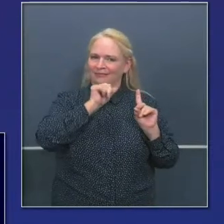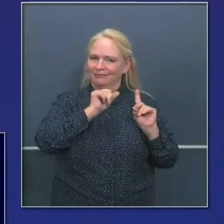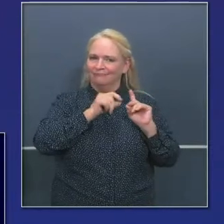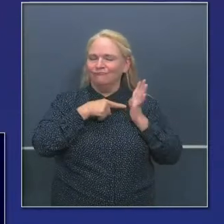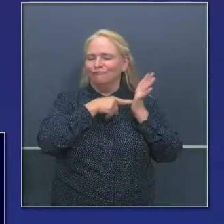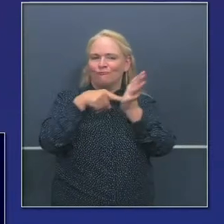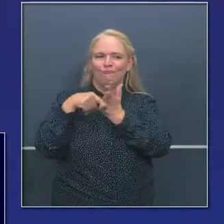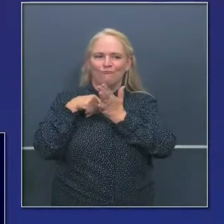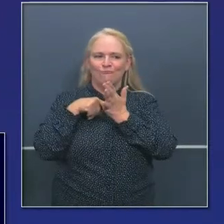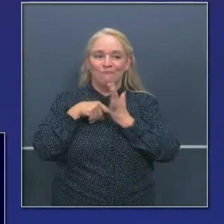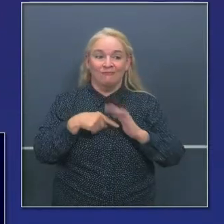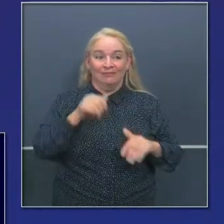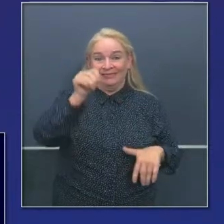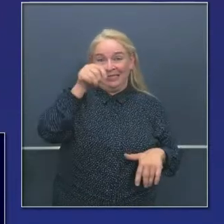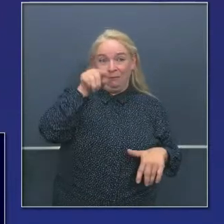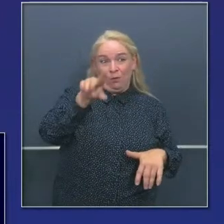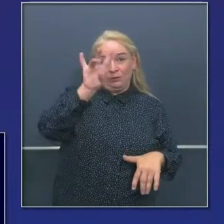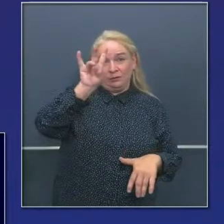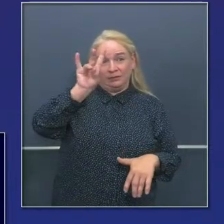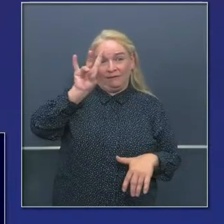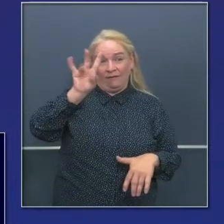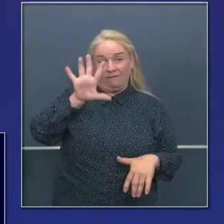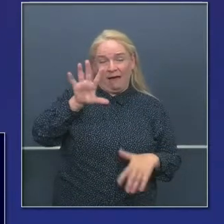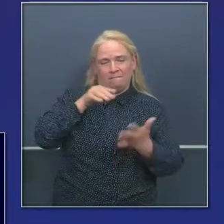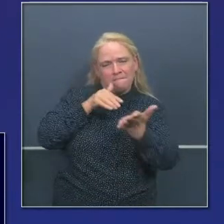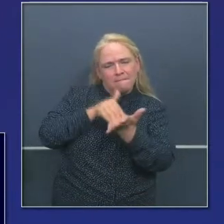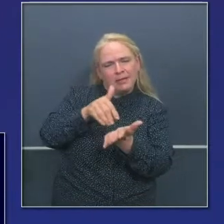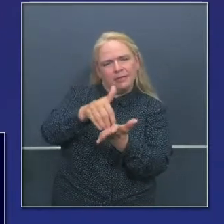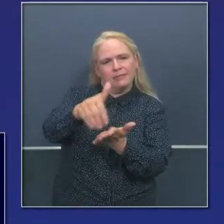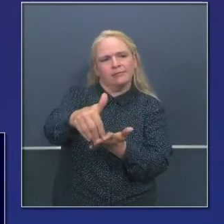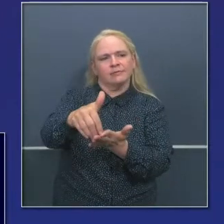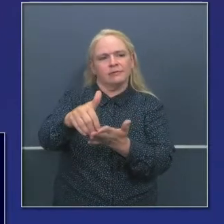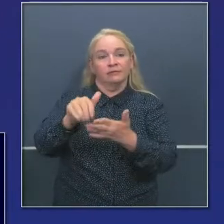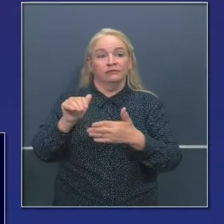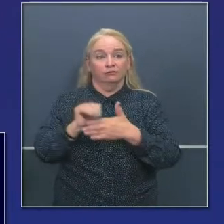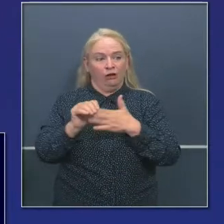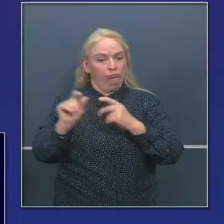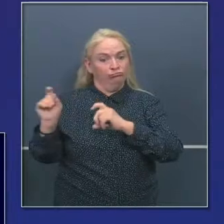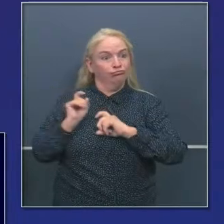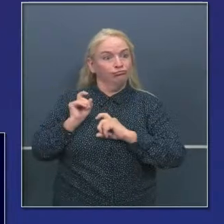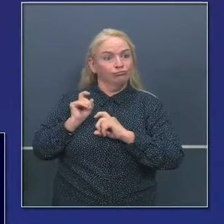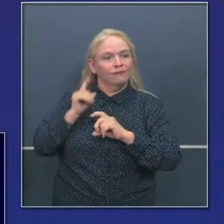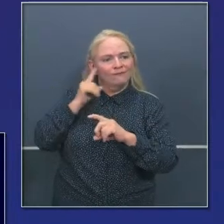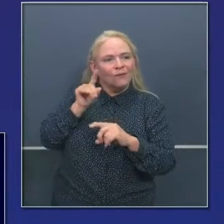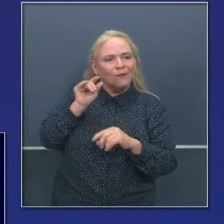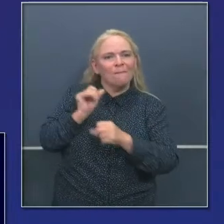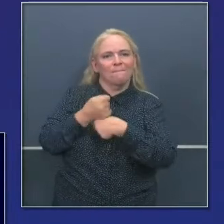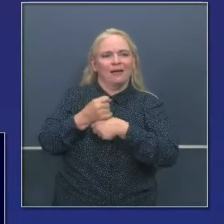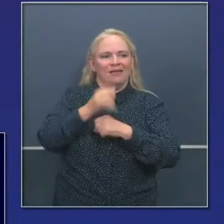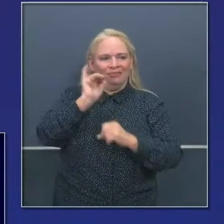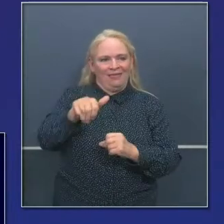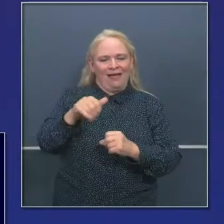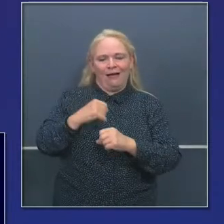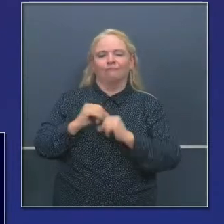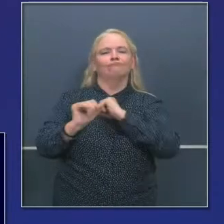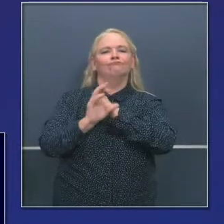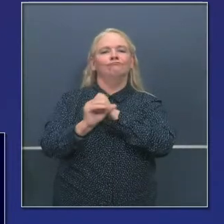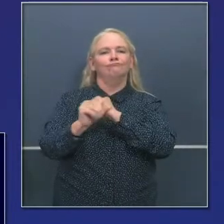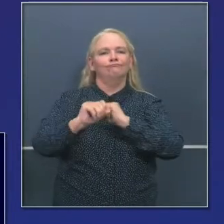received $10.75 million in this campaign, $27 million additional